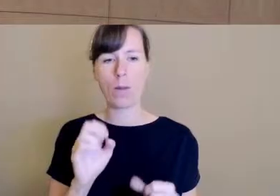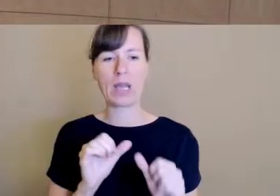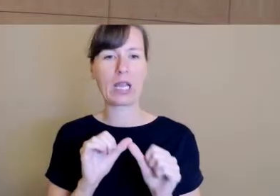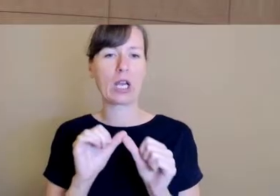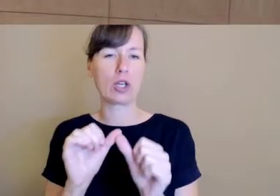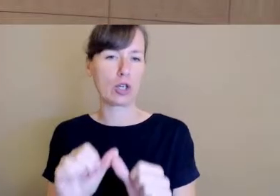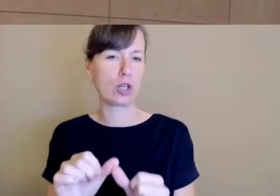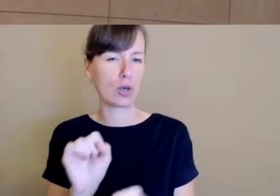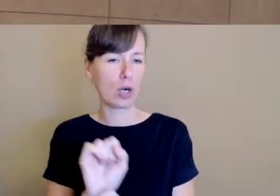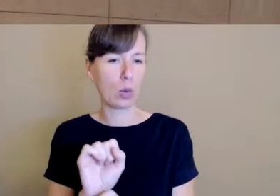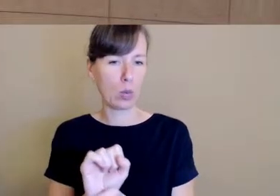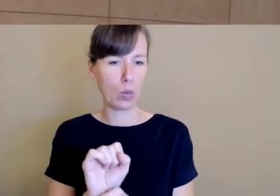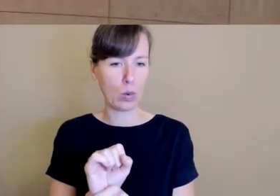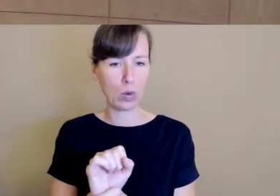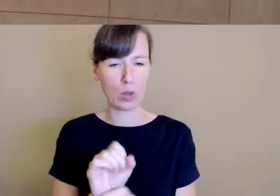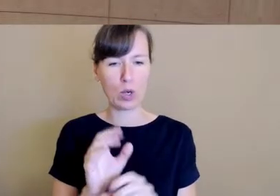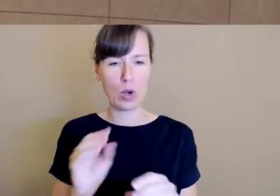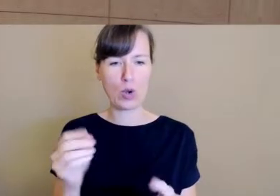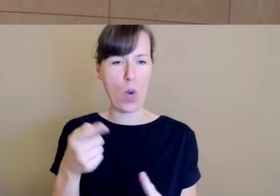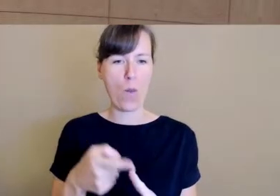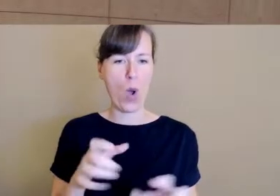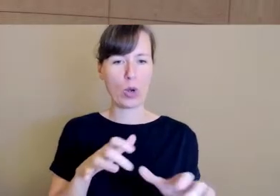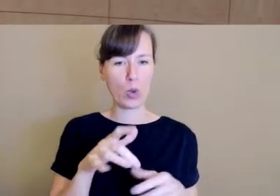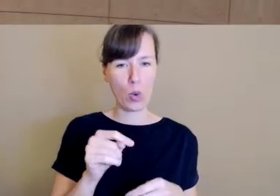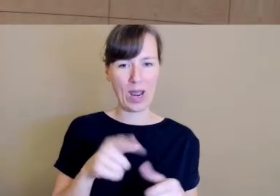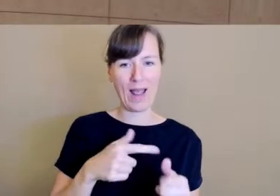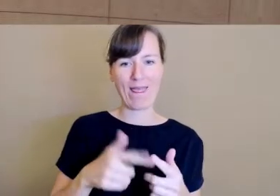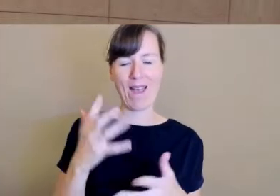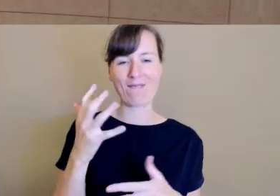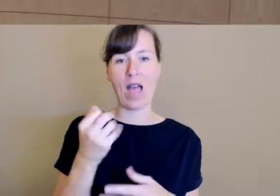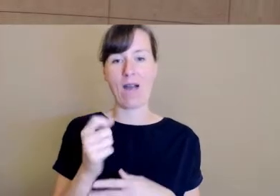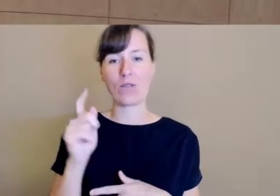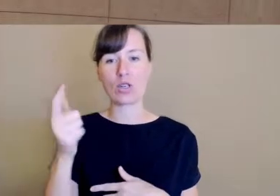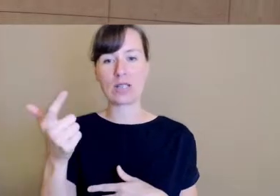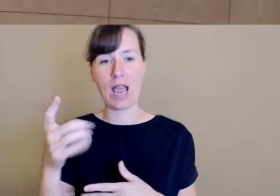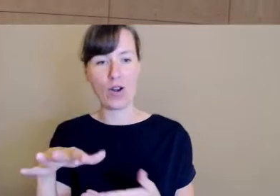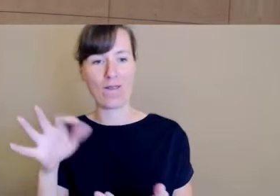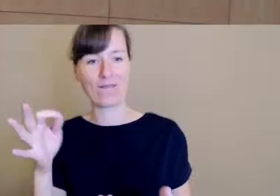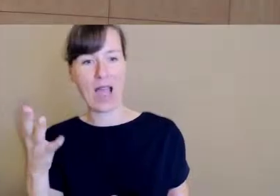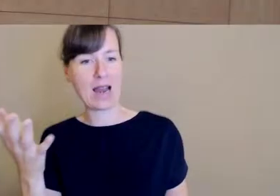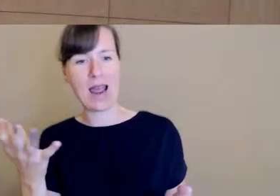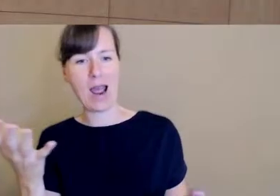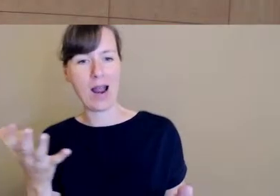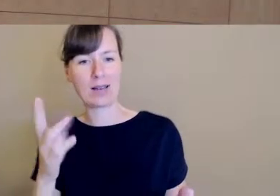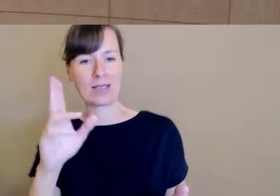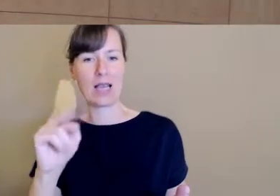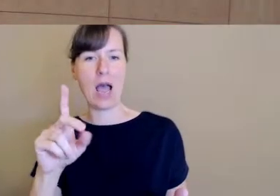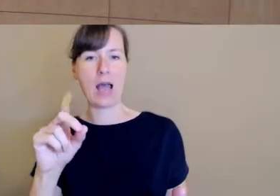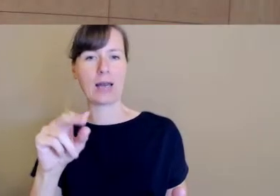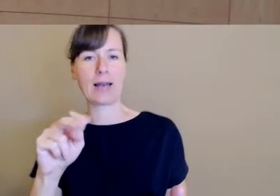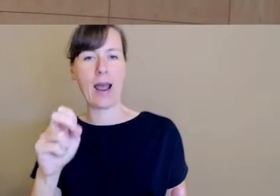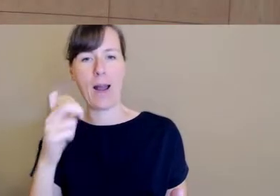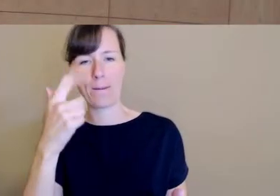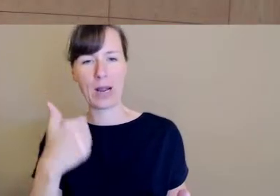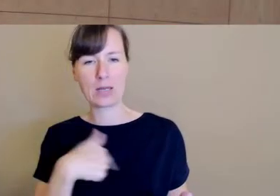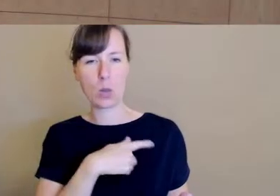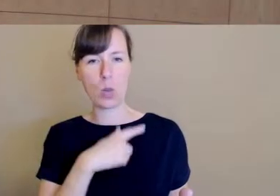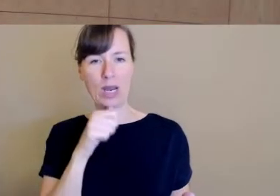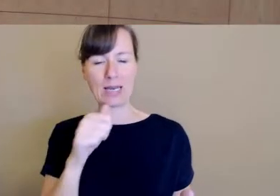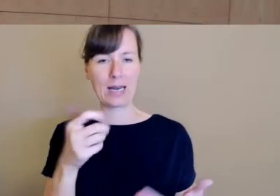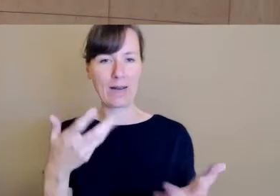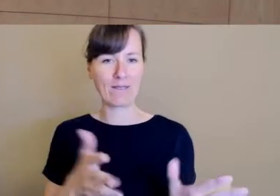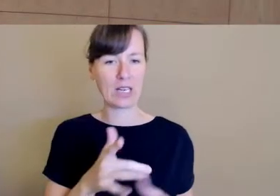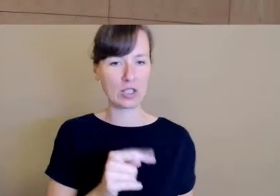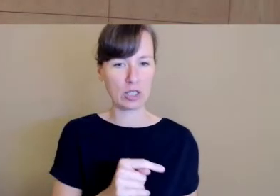it's been undone because we didn't, complete it. So I want to make sure that that is feasible to split it up so that we